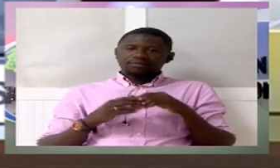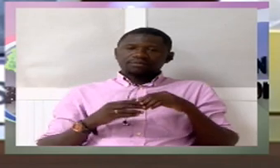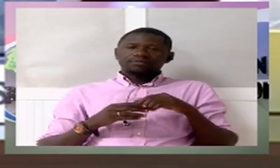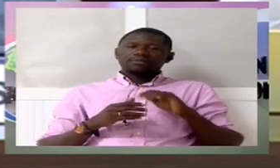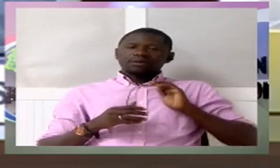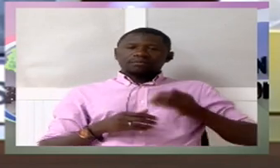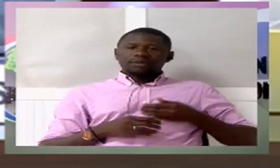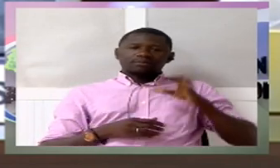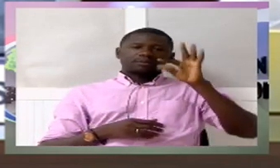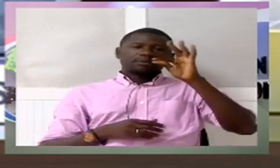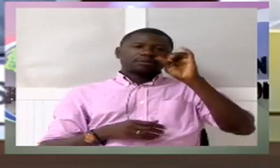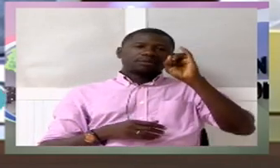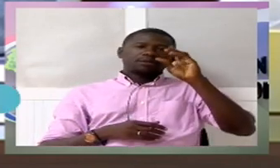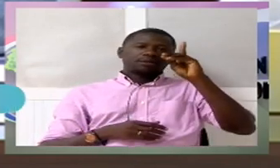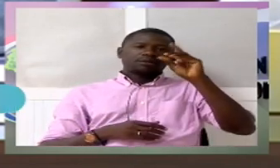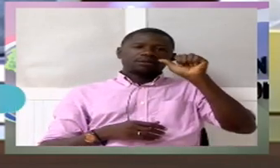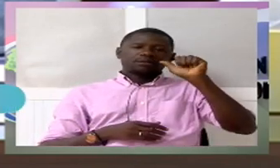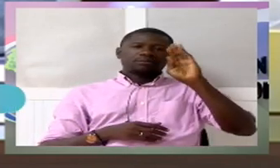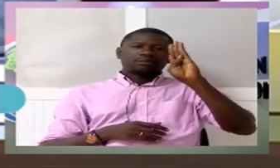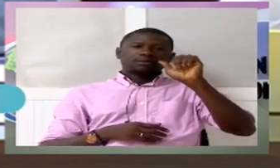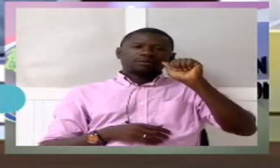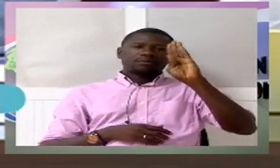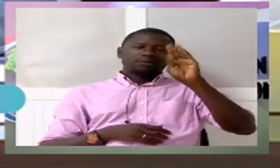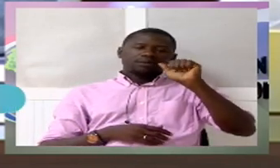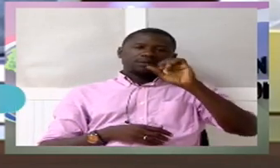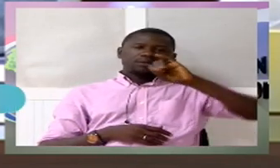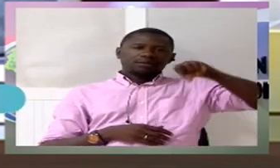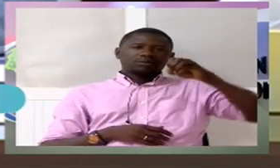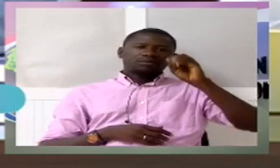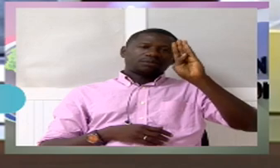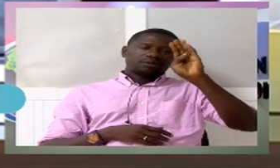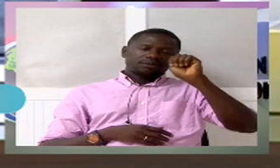Madam Tida, Baba Job.